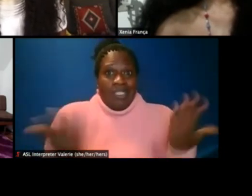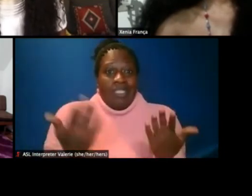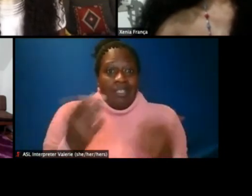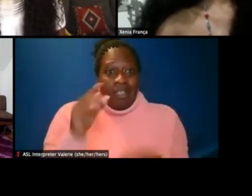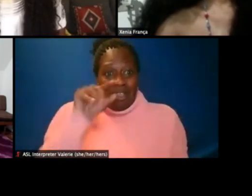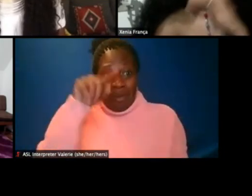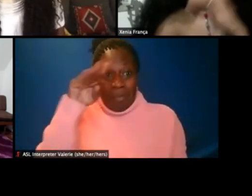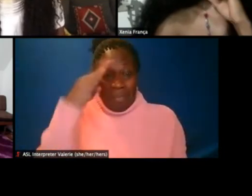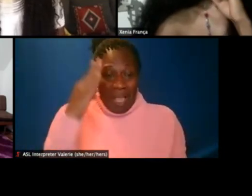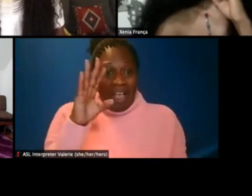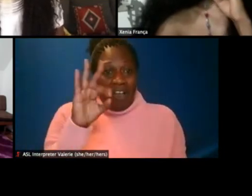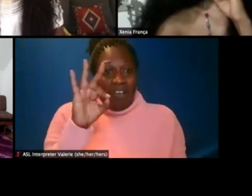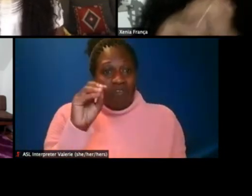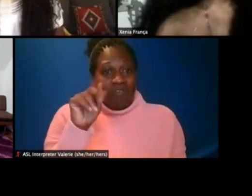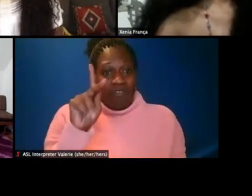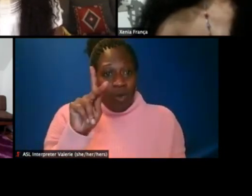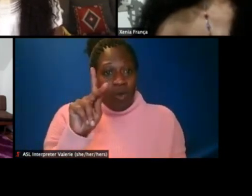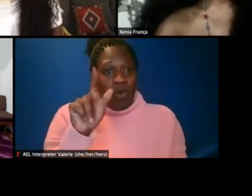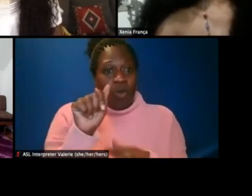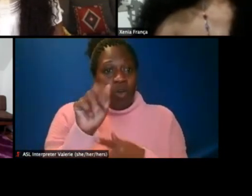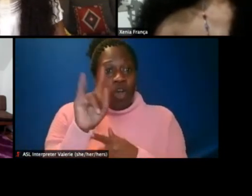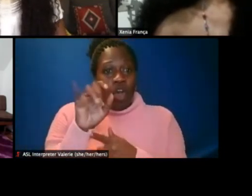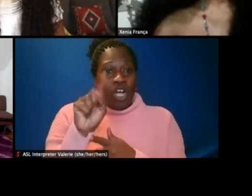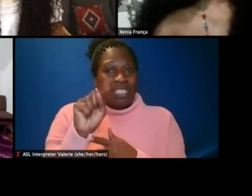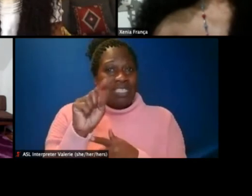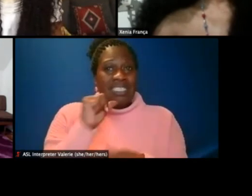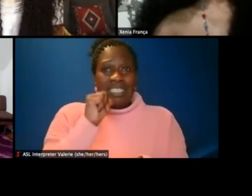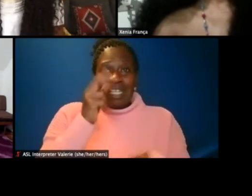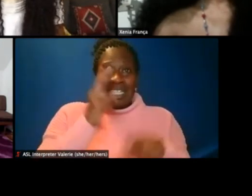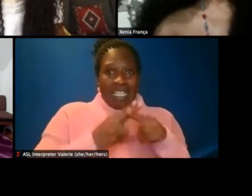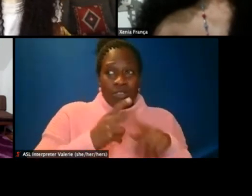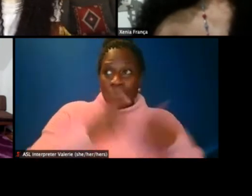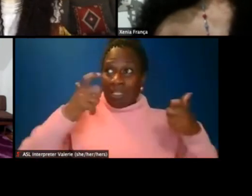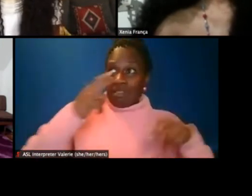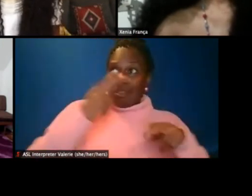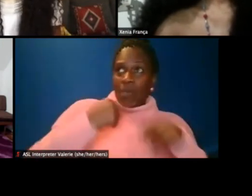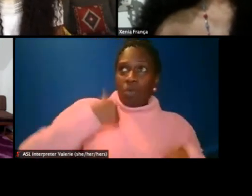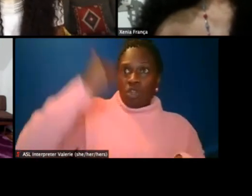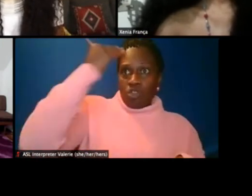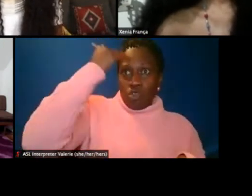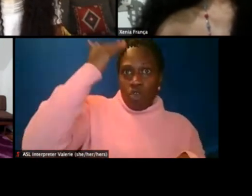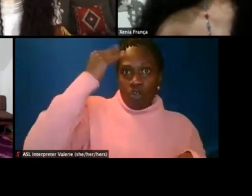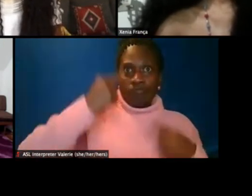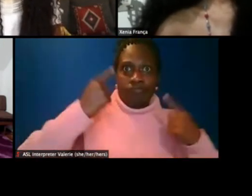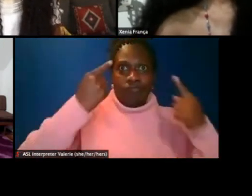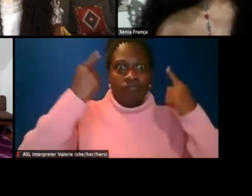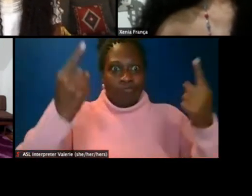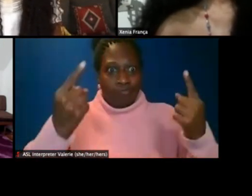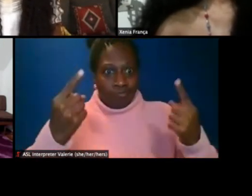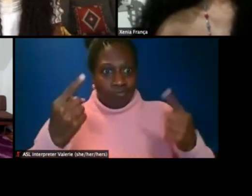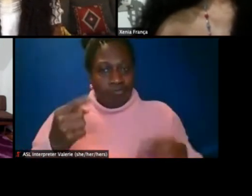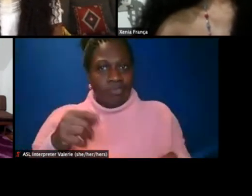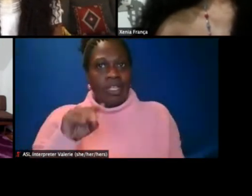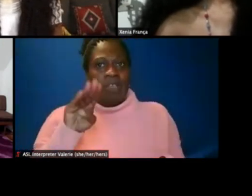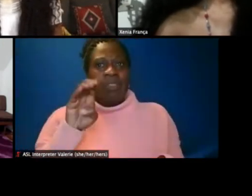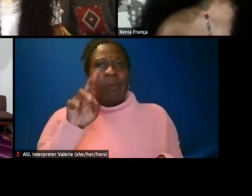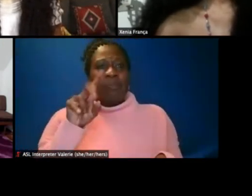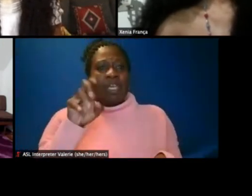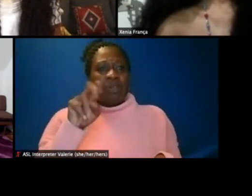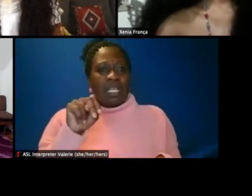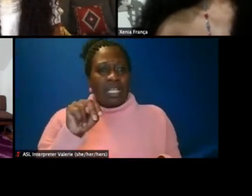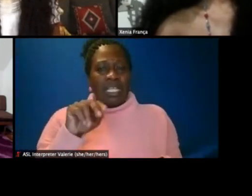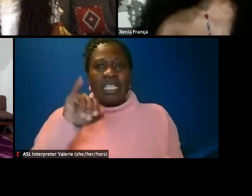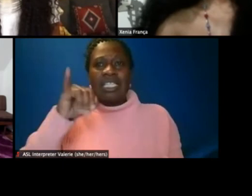folk artists who are unnamed, to the big names that we know, such as the Romare Bearden's, such as the